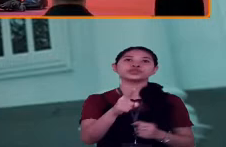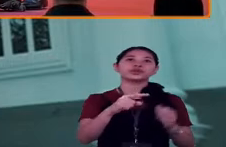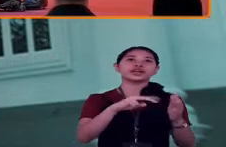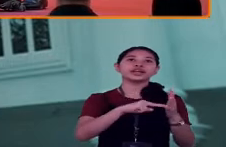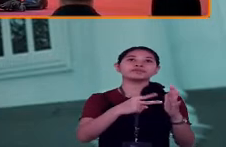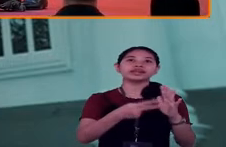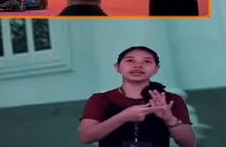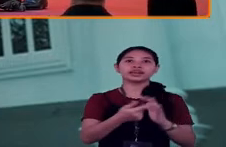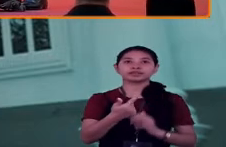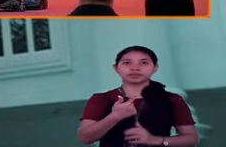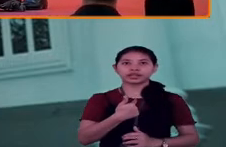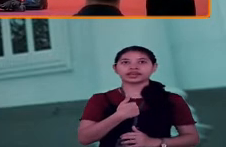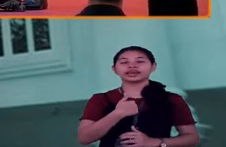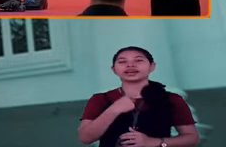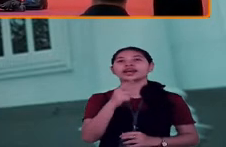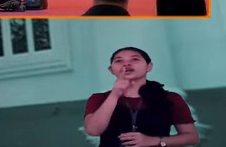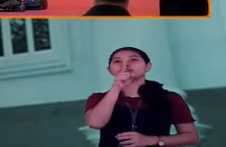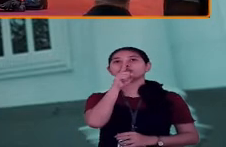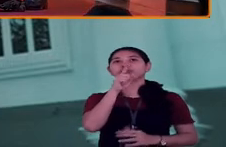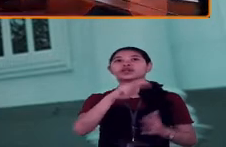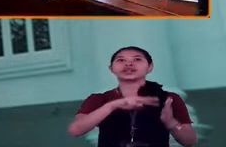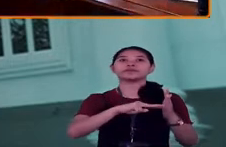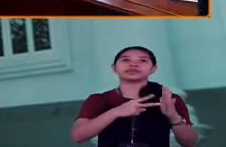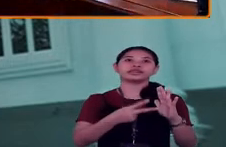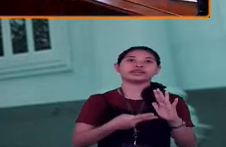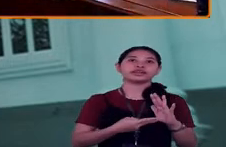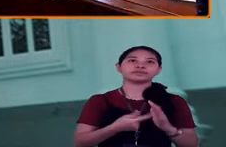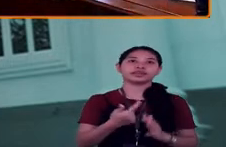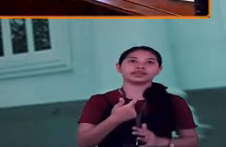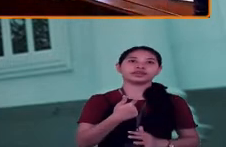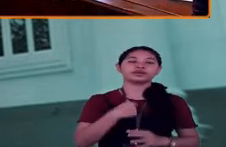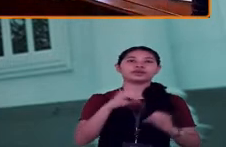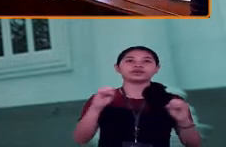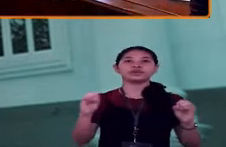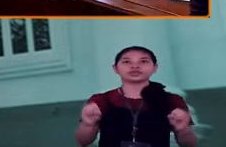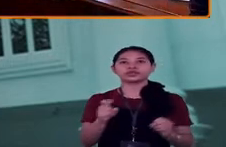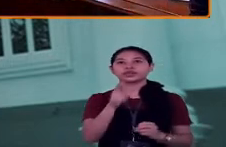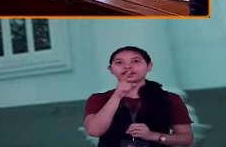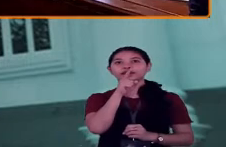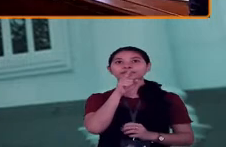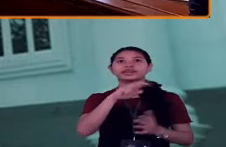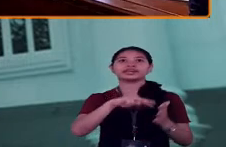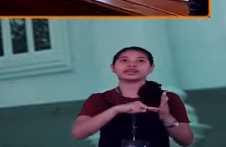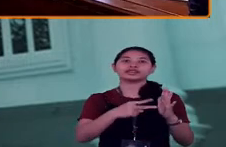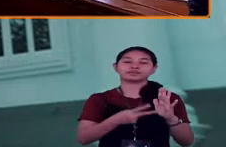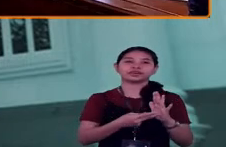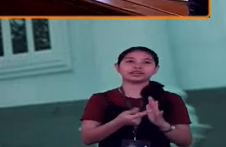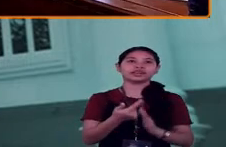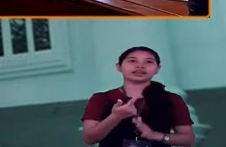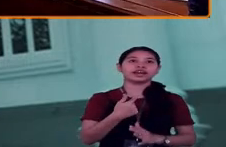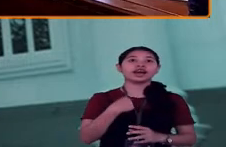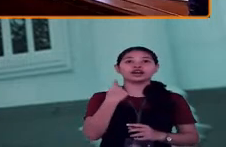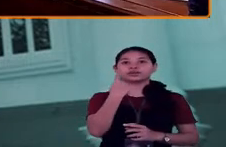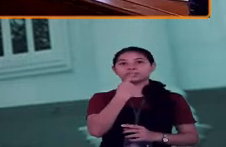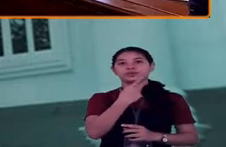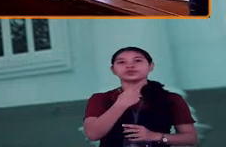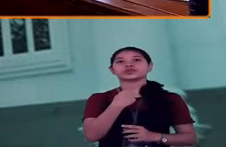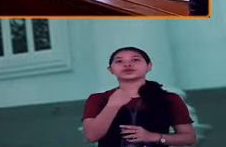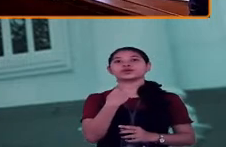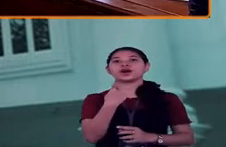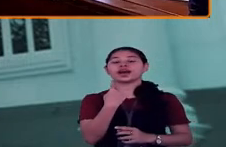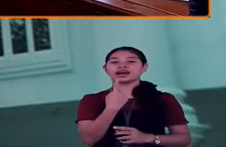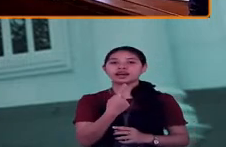Whosoever surely meaneth me, surely meaneth me, oh, surely meaneth me.